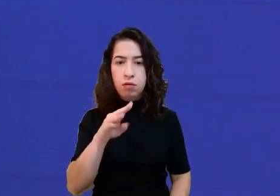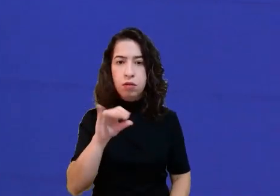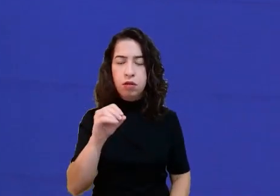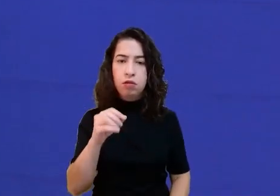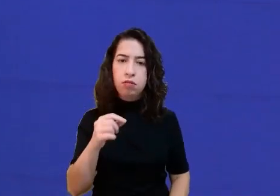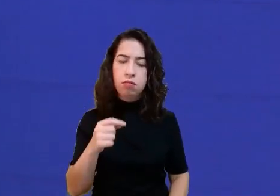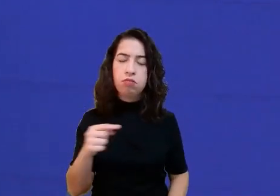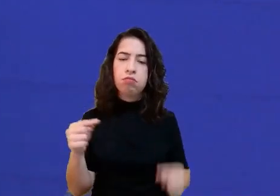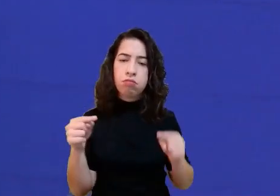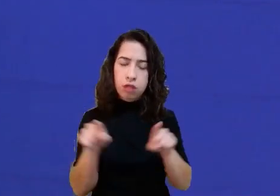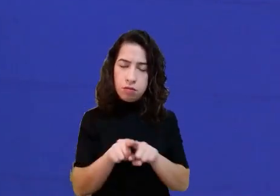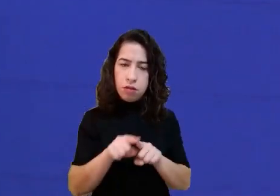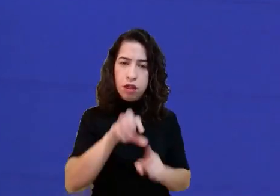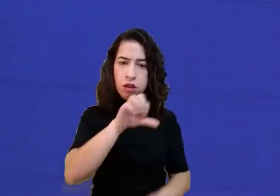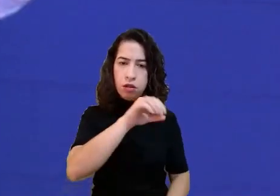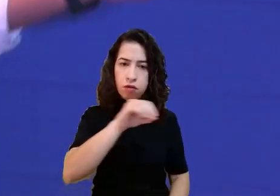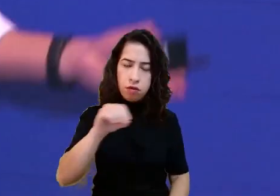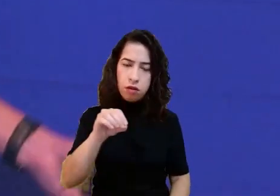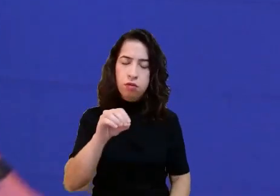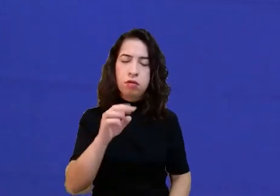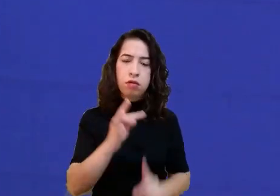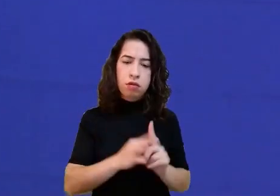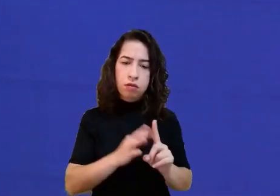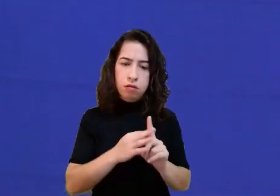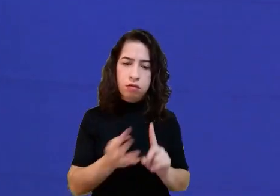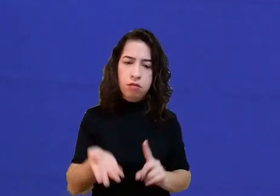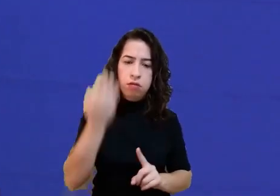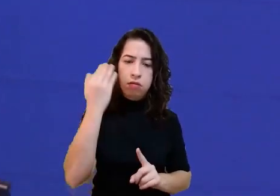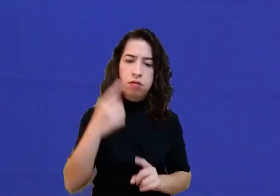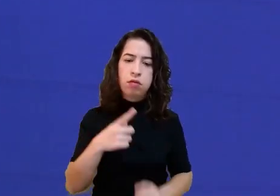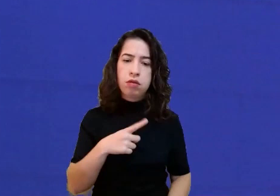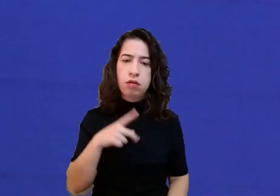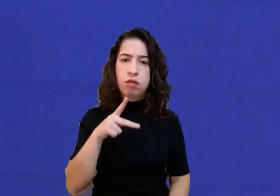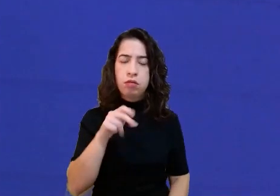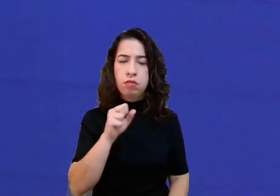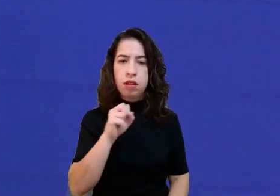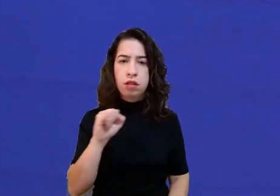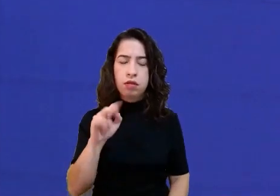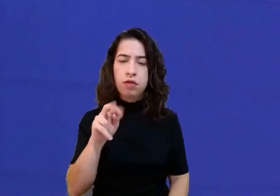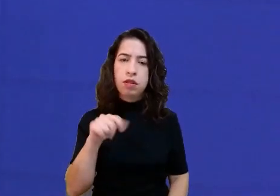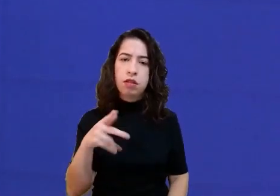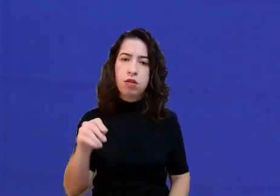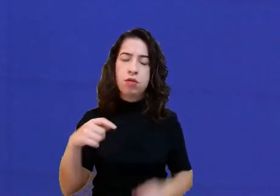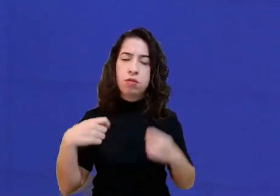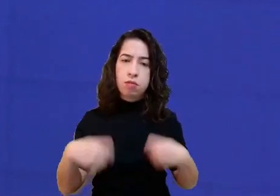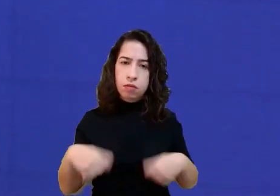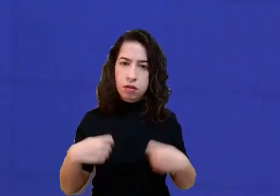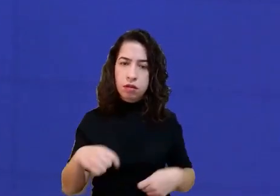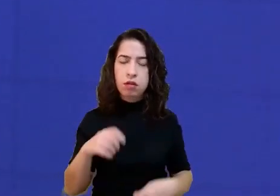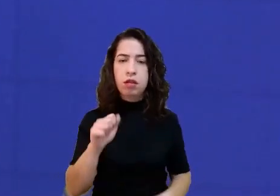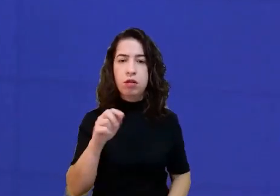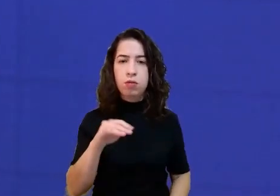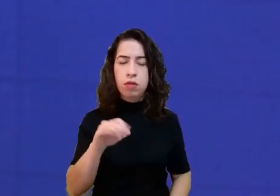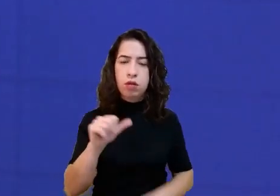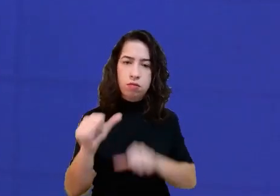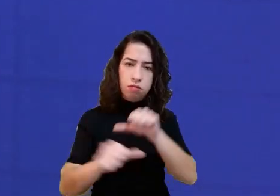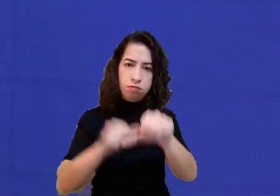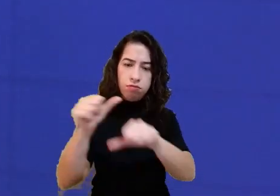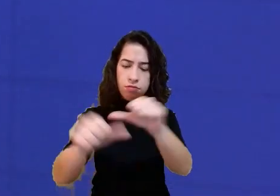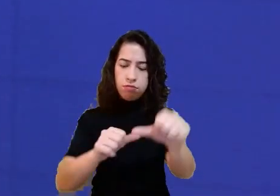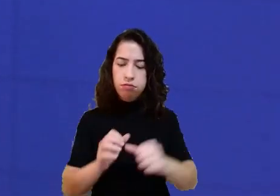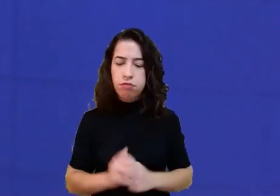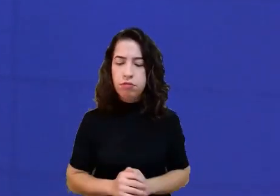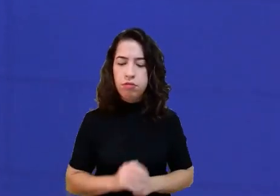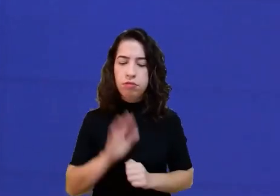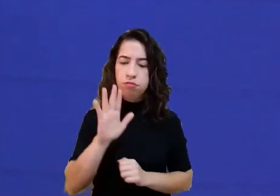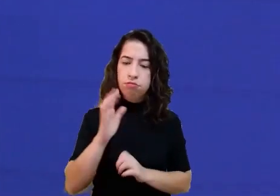900. Because there is the passivation that needs it to transform the